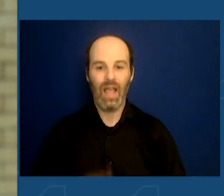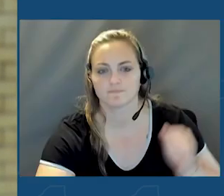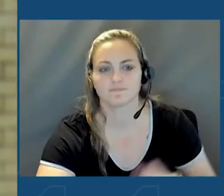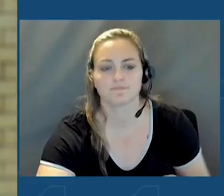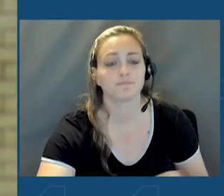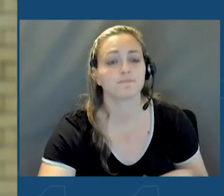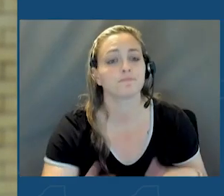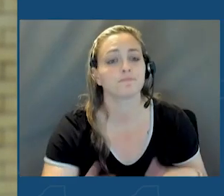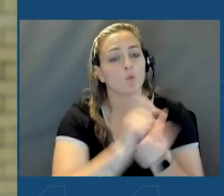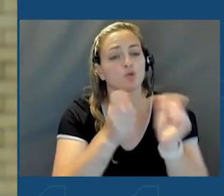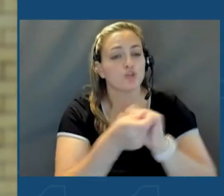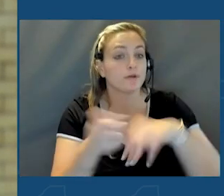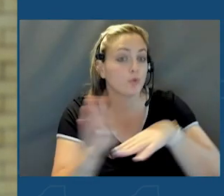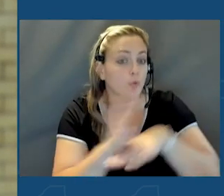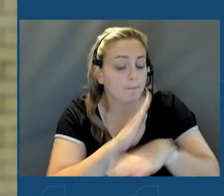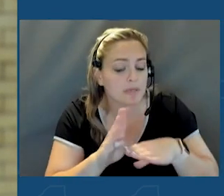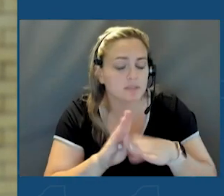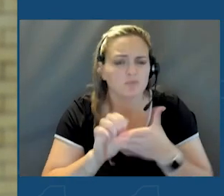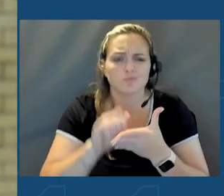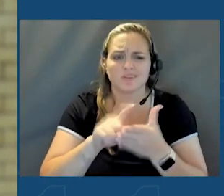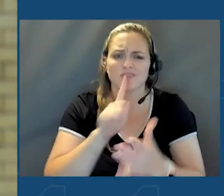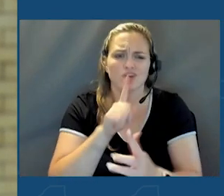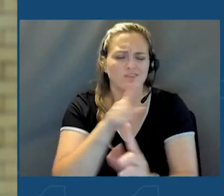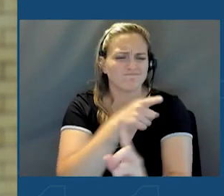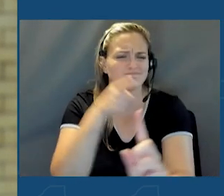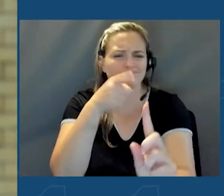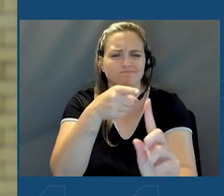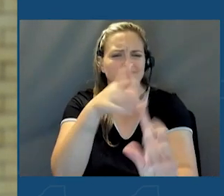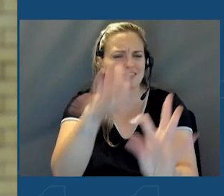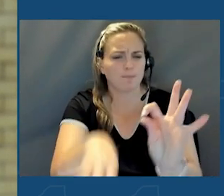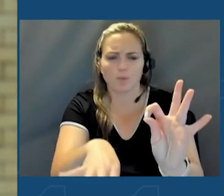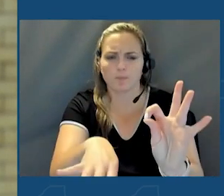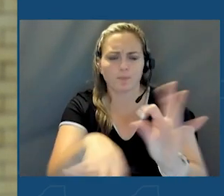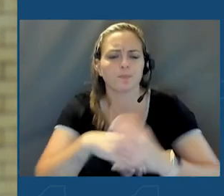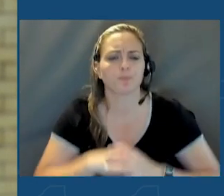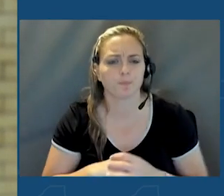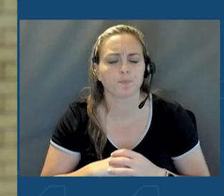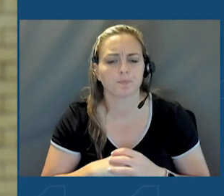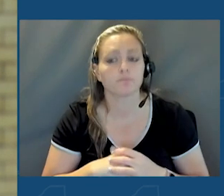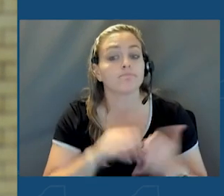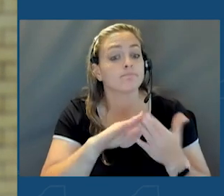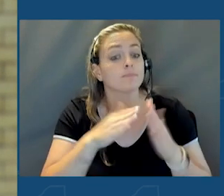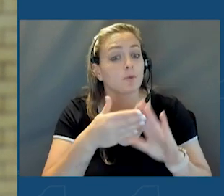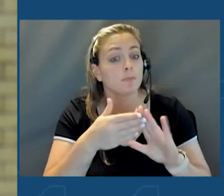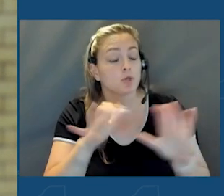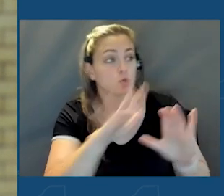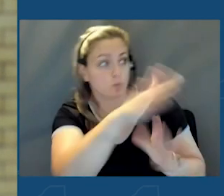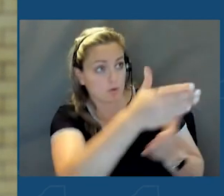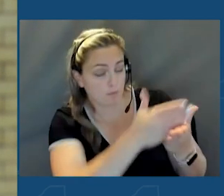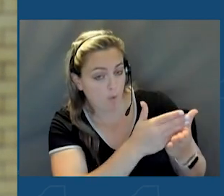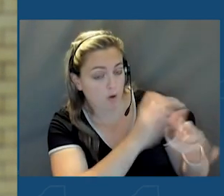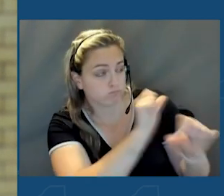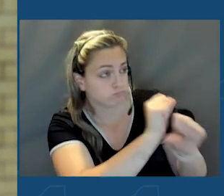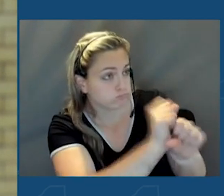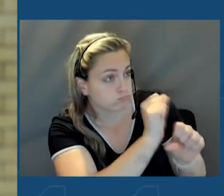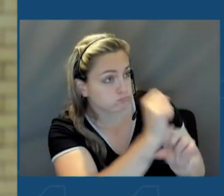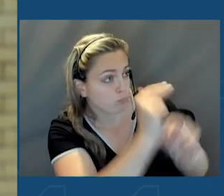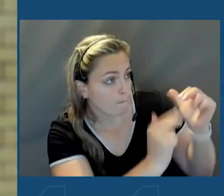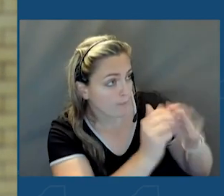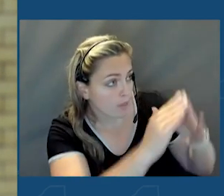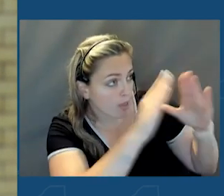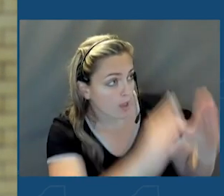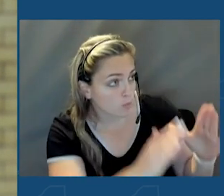do business, and we're sending a very simple message that communities that do their part to build housing will